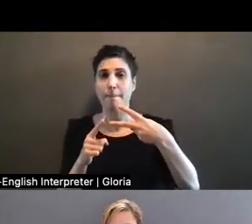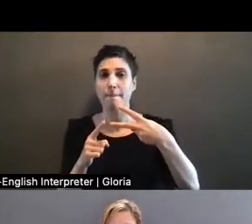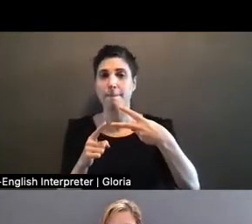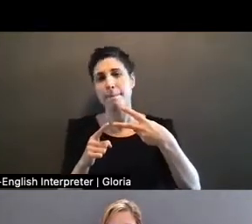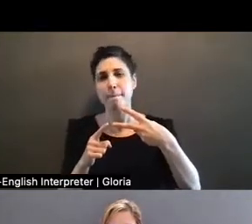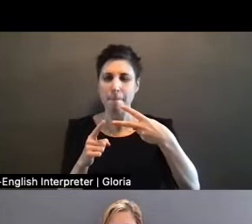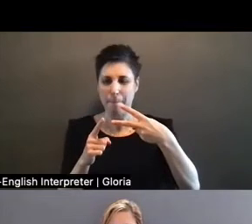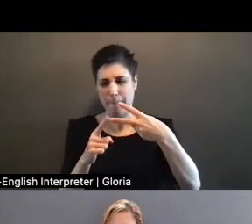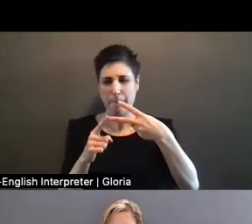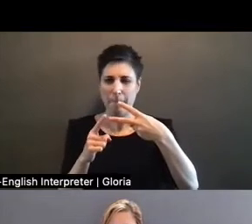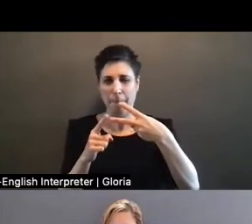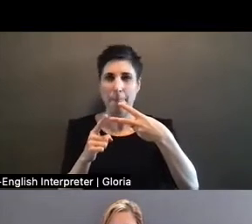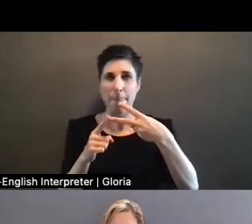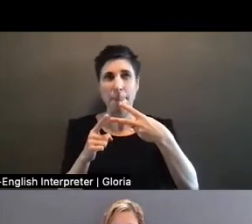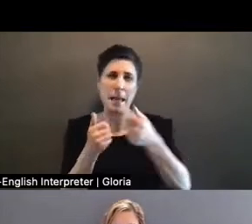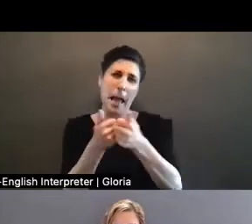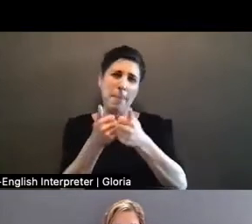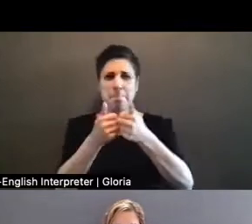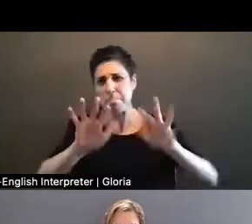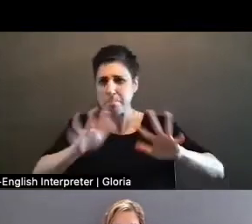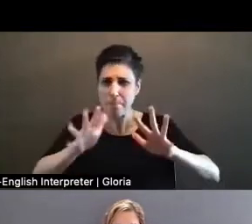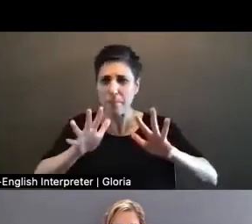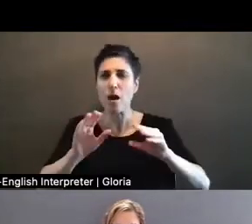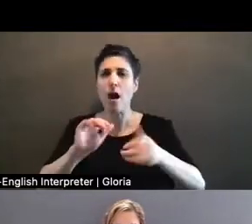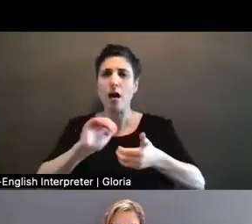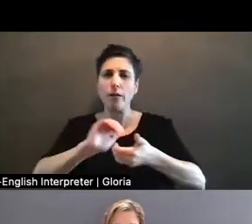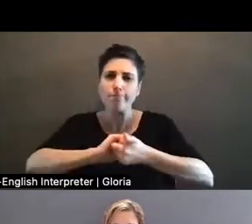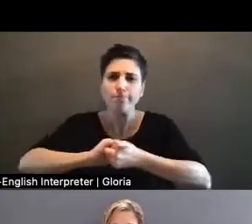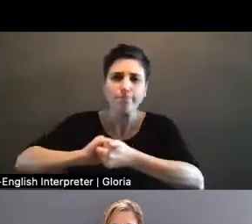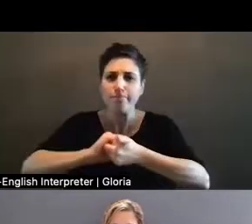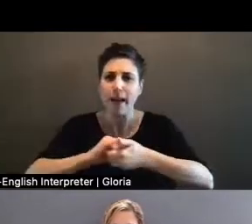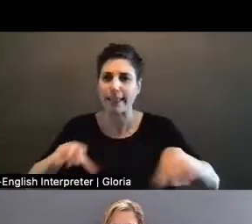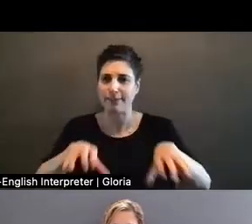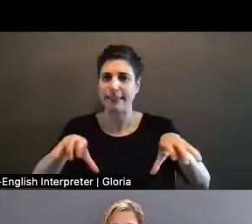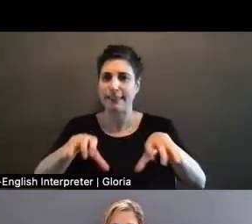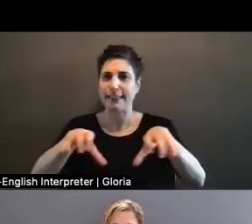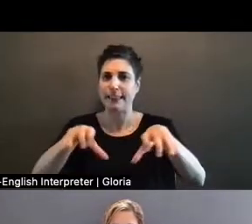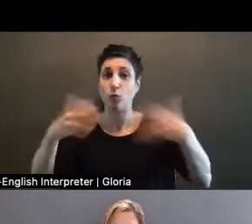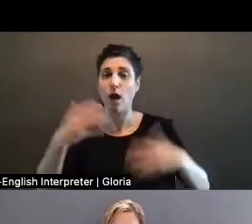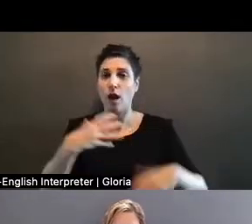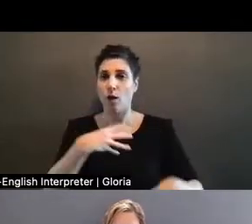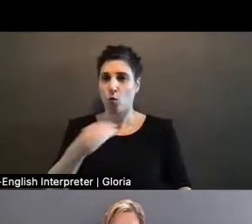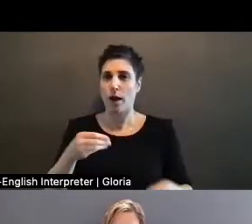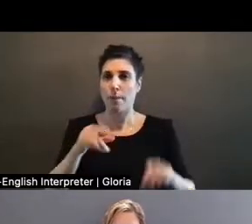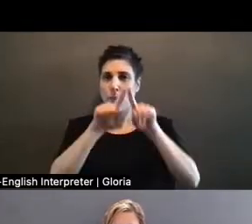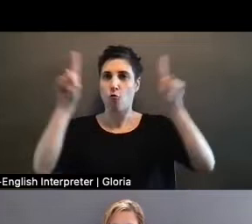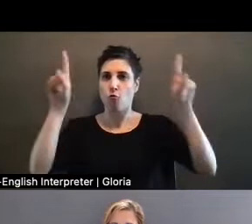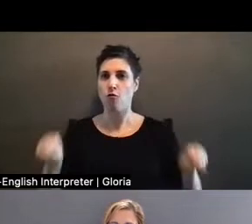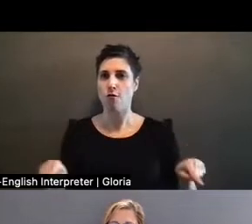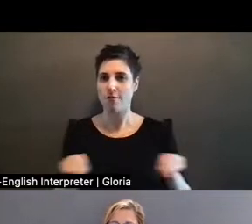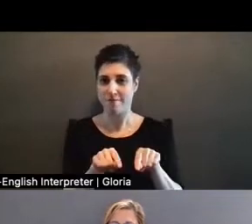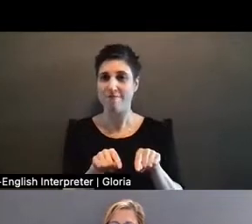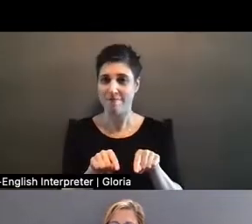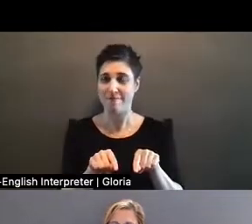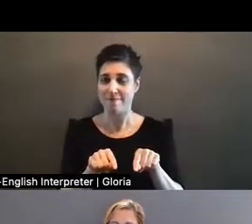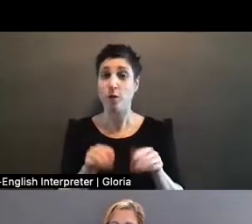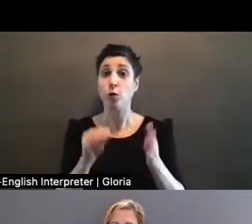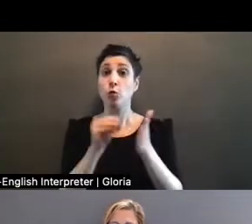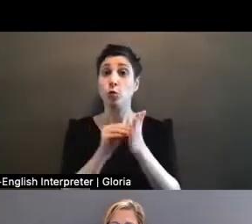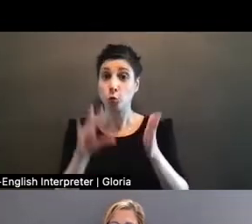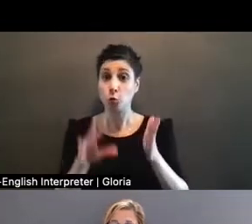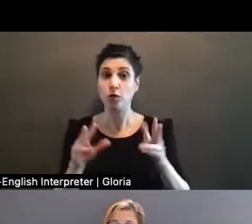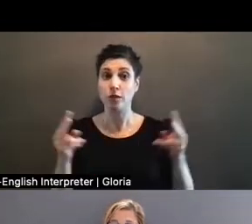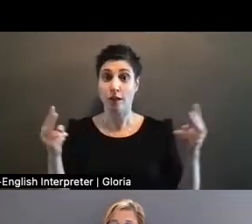of collaborative activity, is a whiteboard where the students can